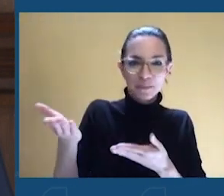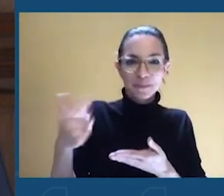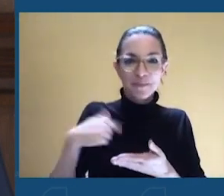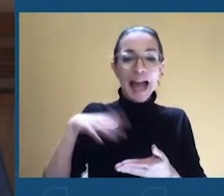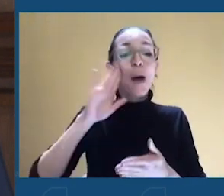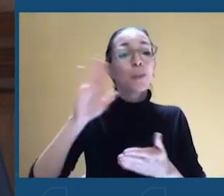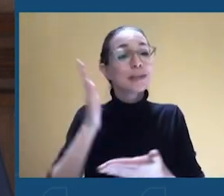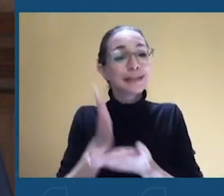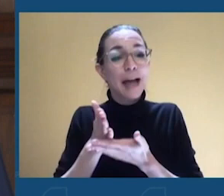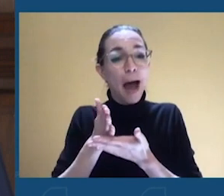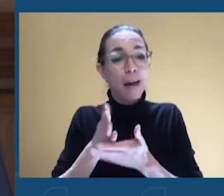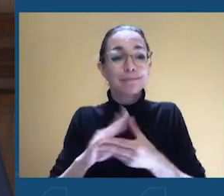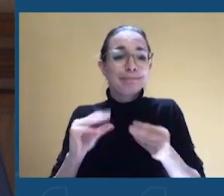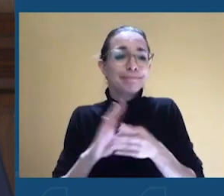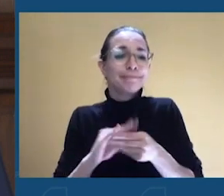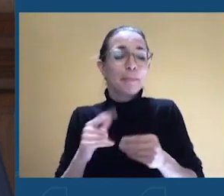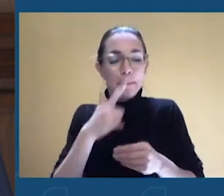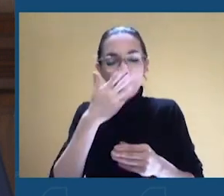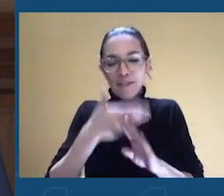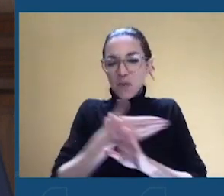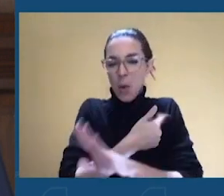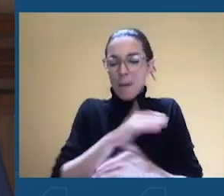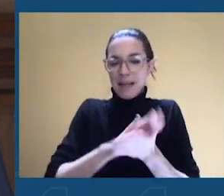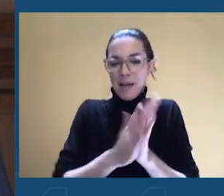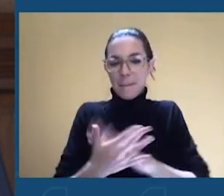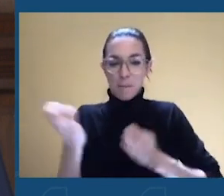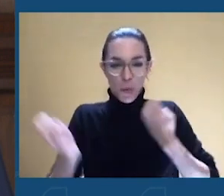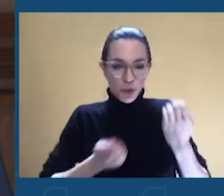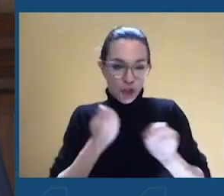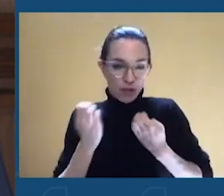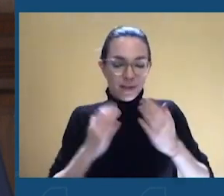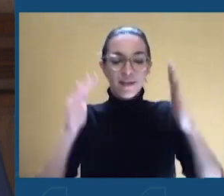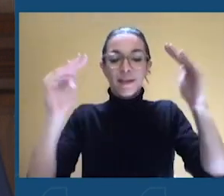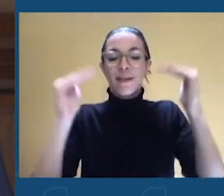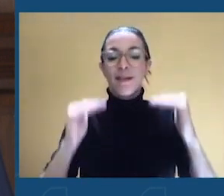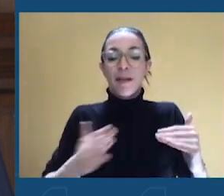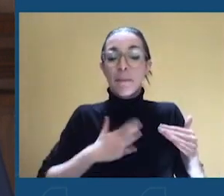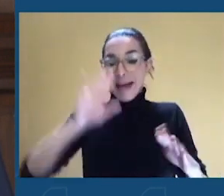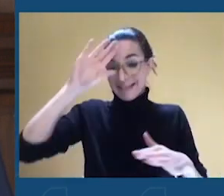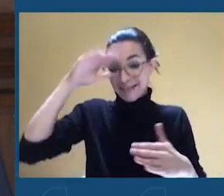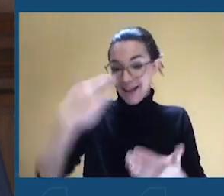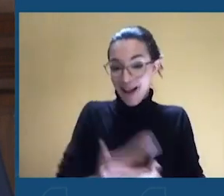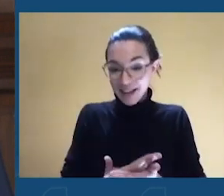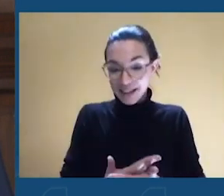emotional. Our boys, you've all met them already, I believe.